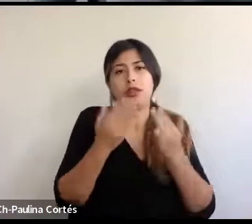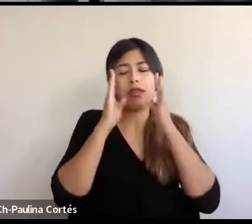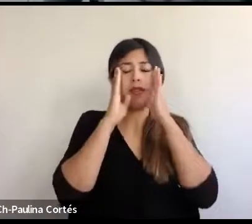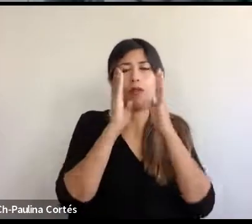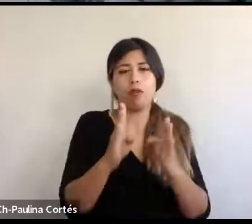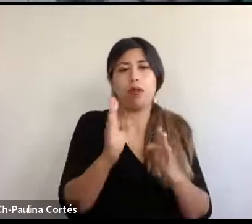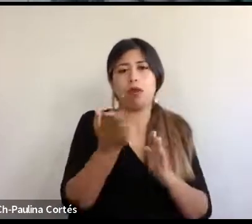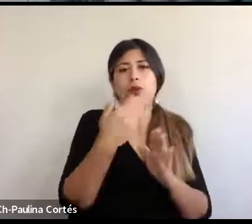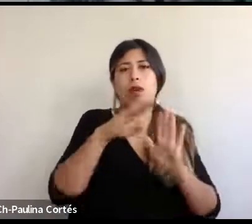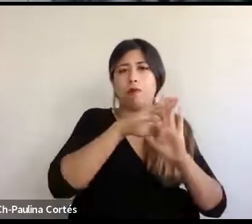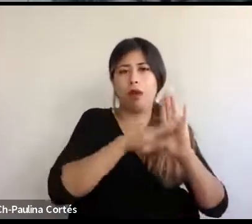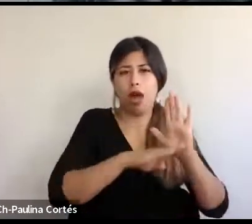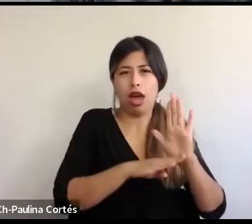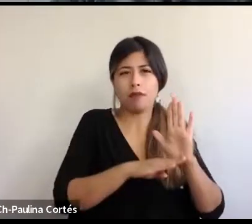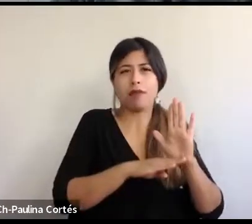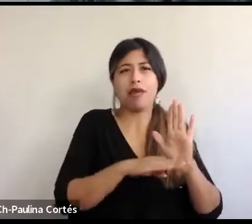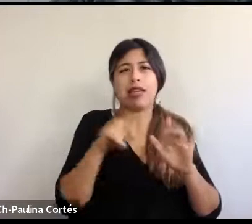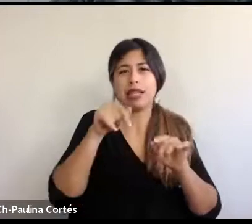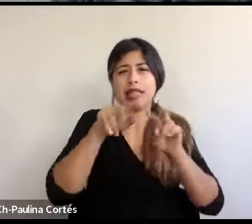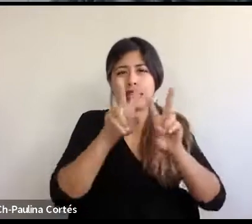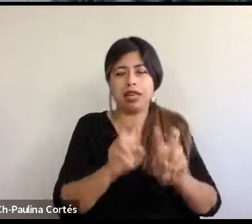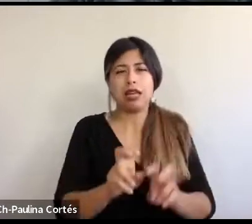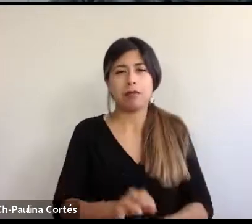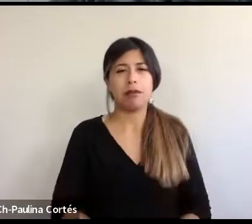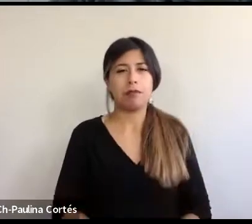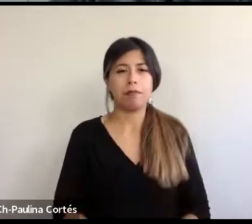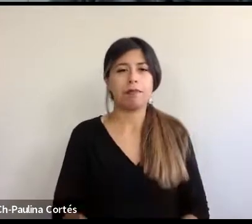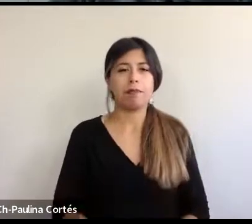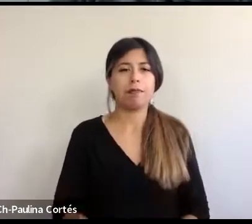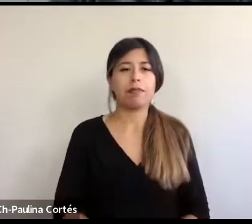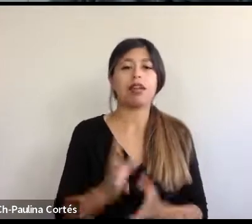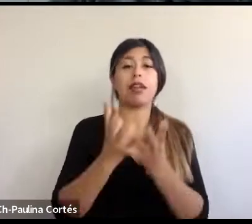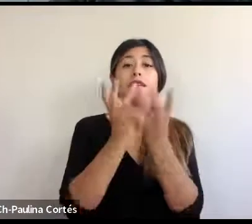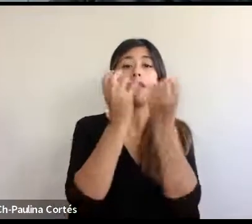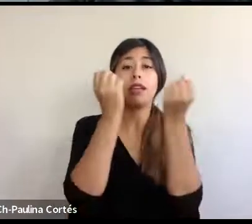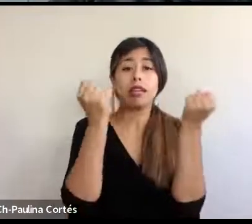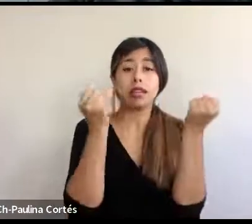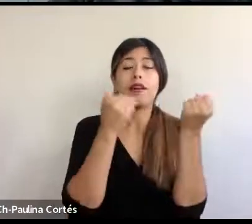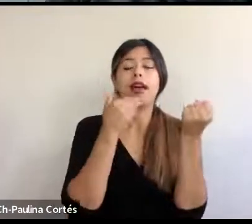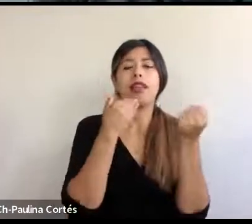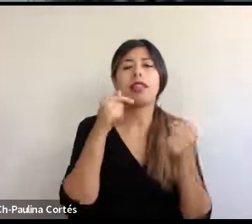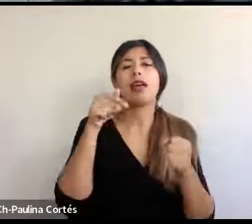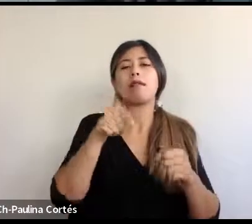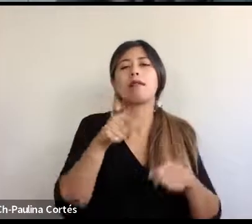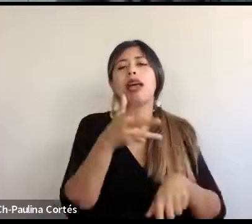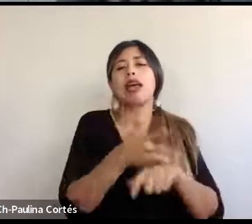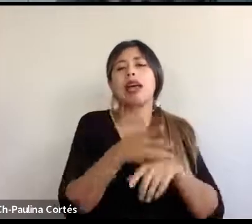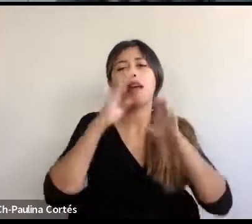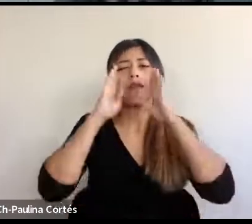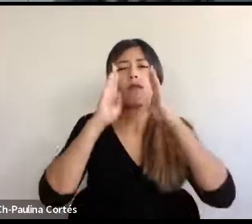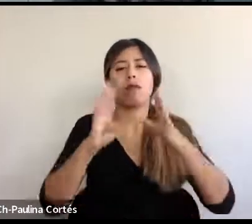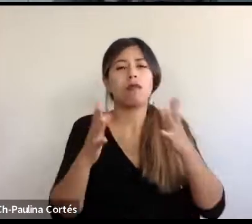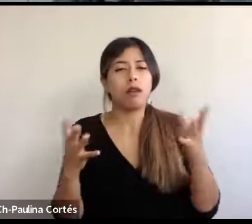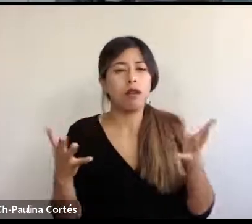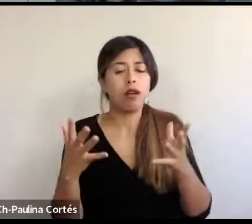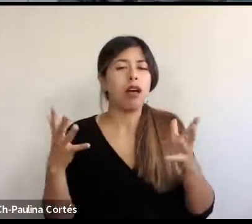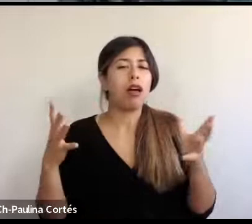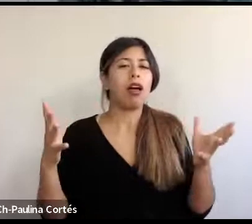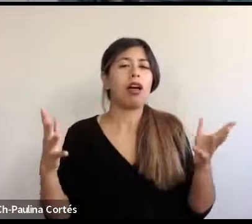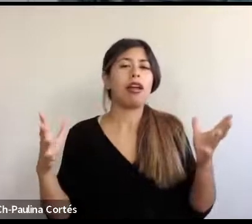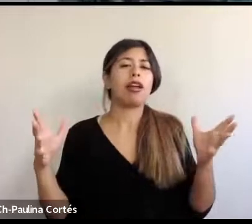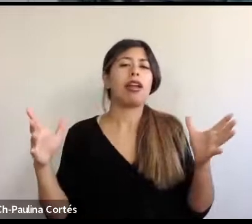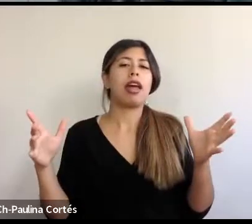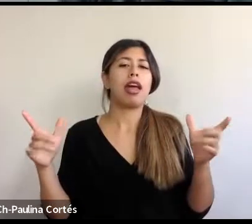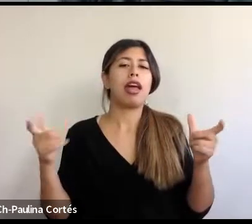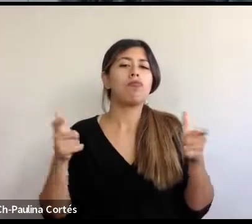that this can also have like positive outcomes for this reduction. And we are also a traveling festival, so